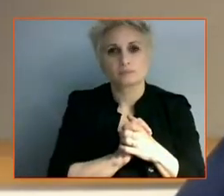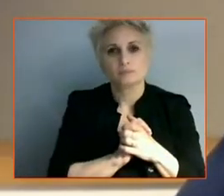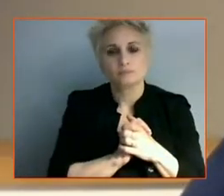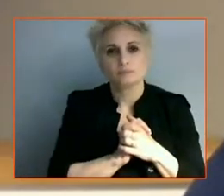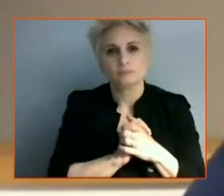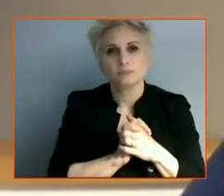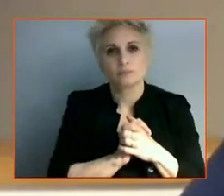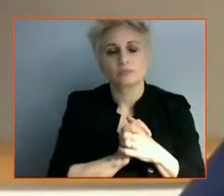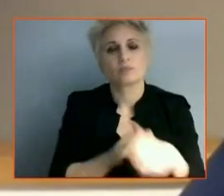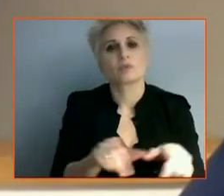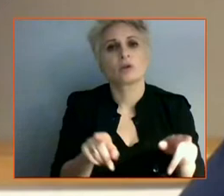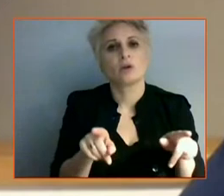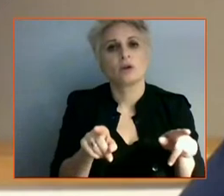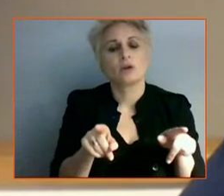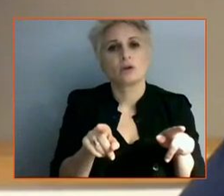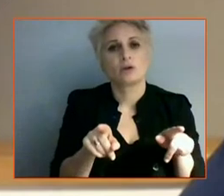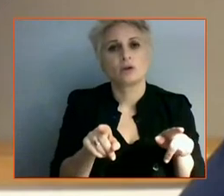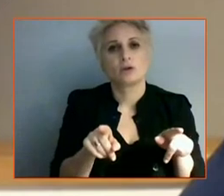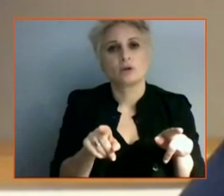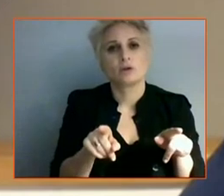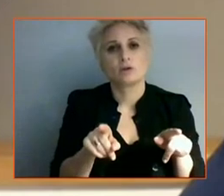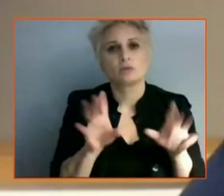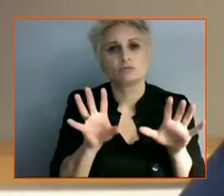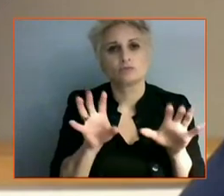know, we are